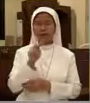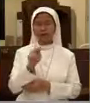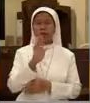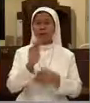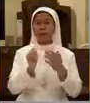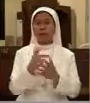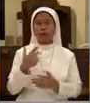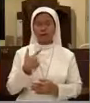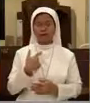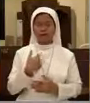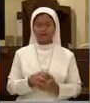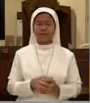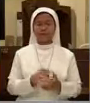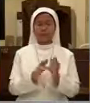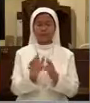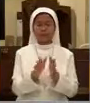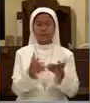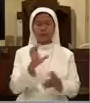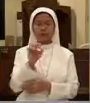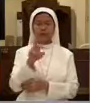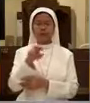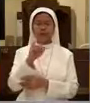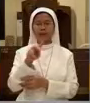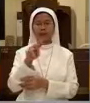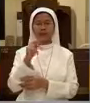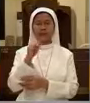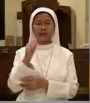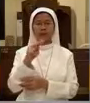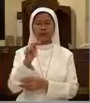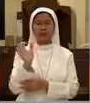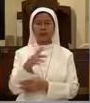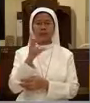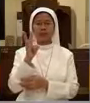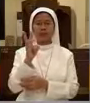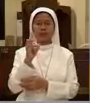In 1 Corinthians 16, 1 to 4,